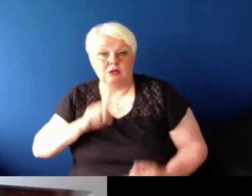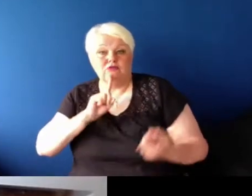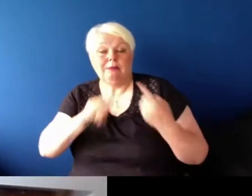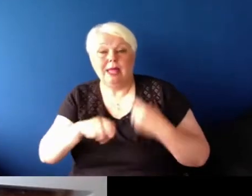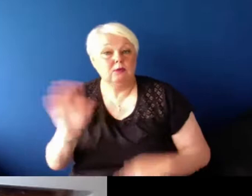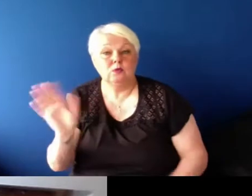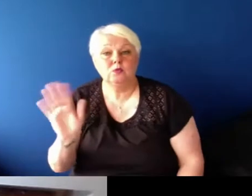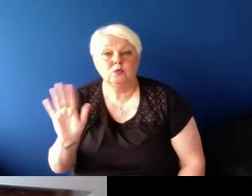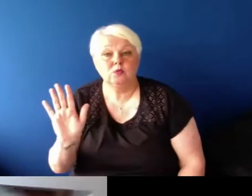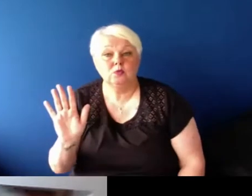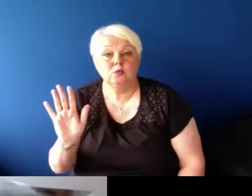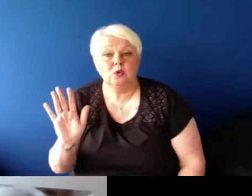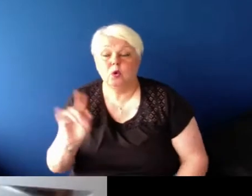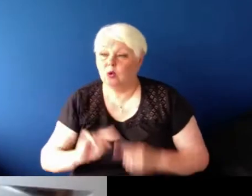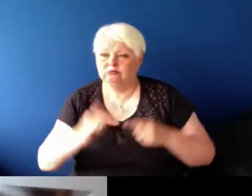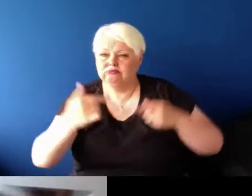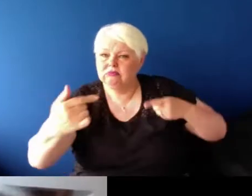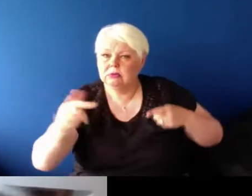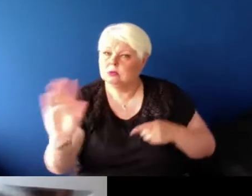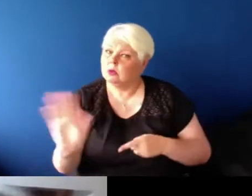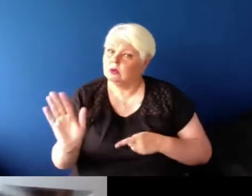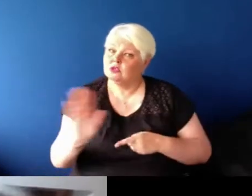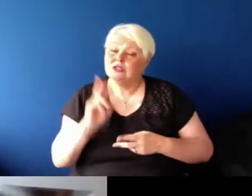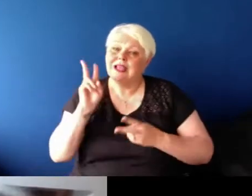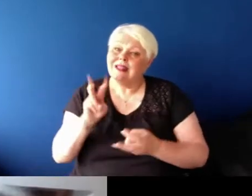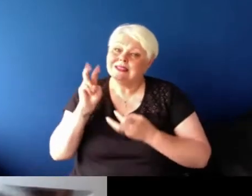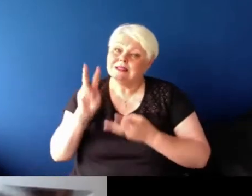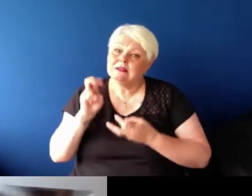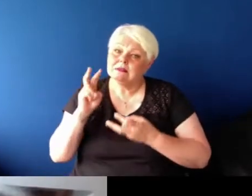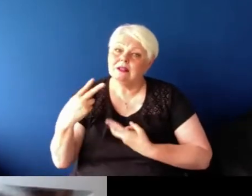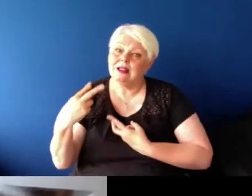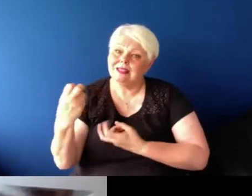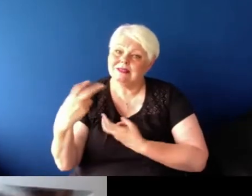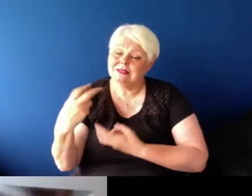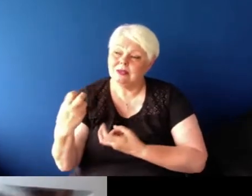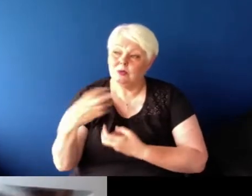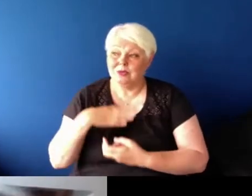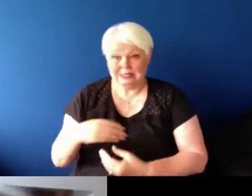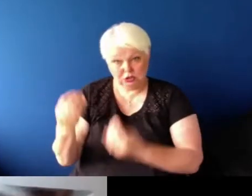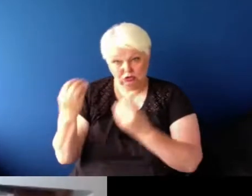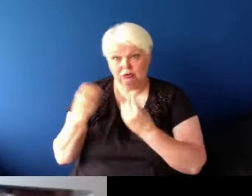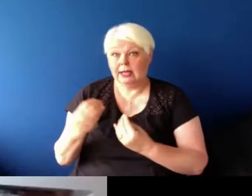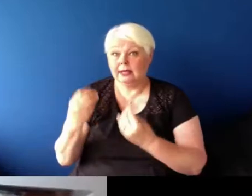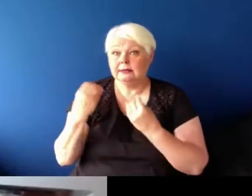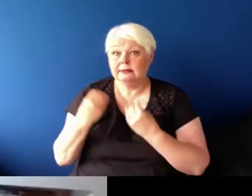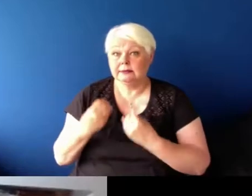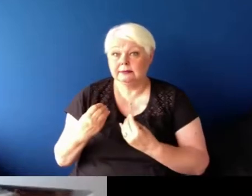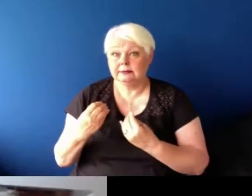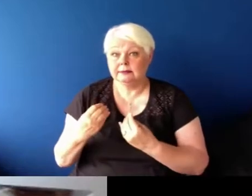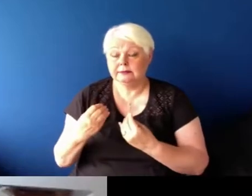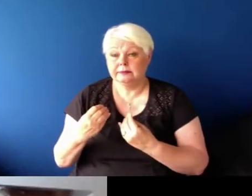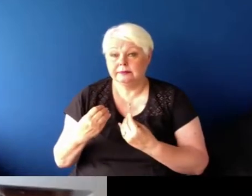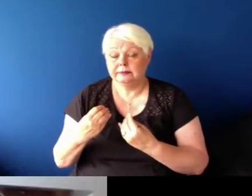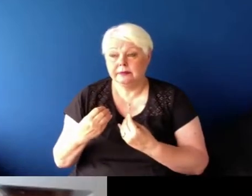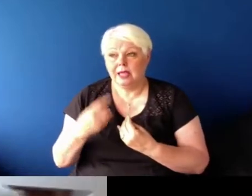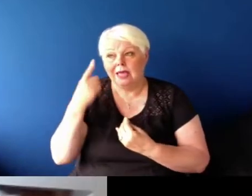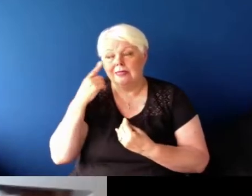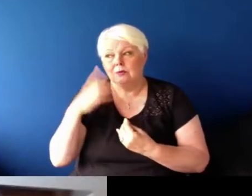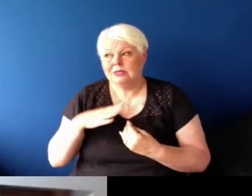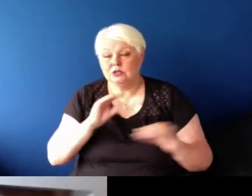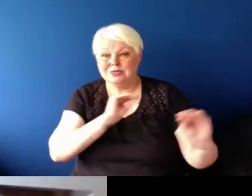know, contradict is a skill. And I think actually we need training in it. I think we need to teach